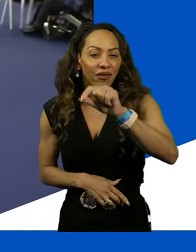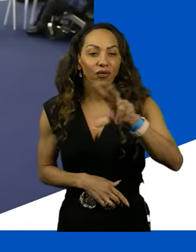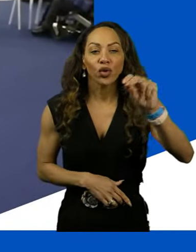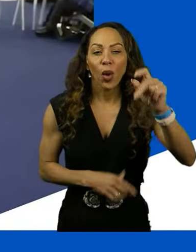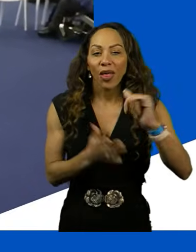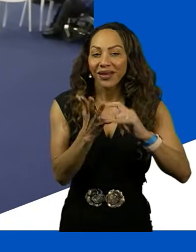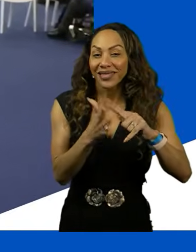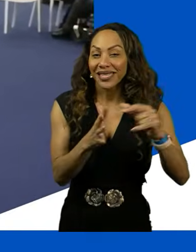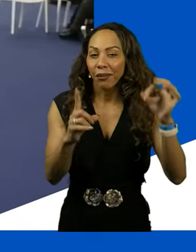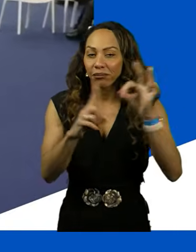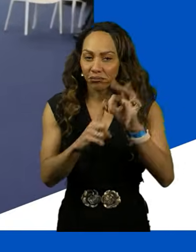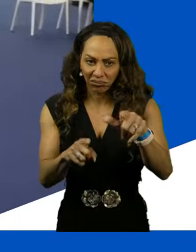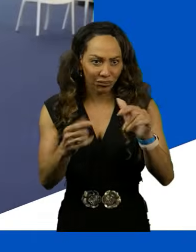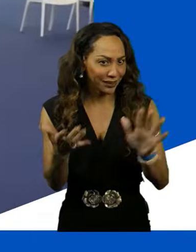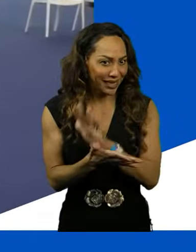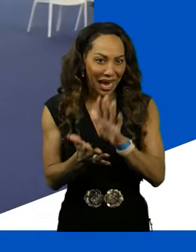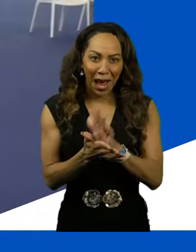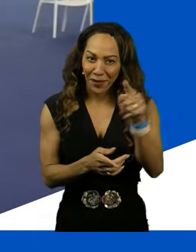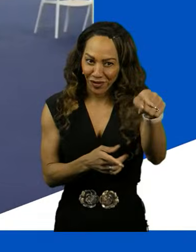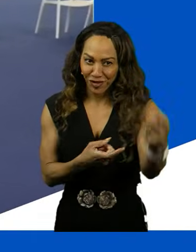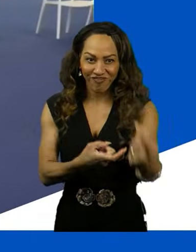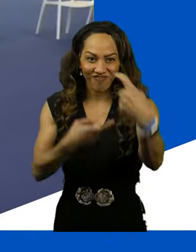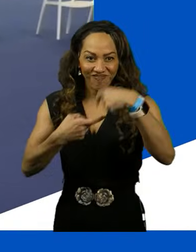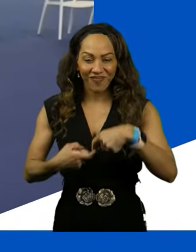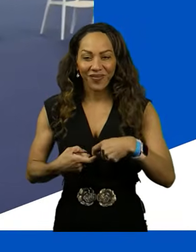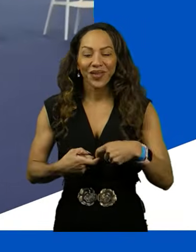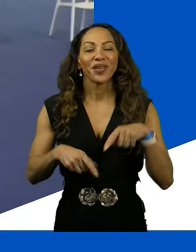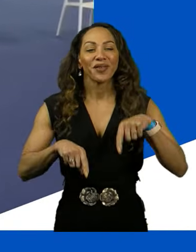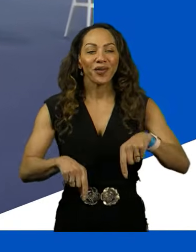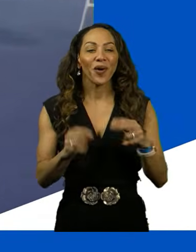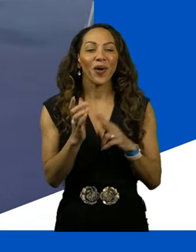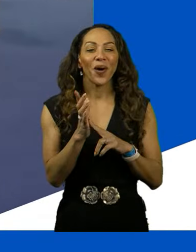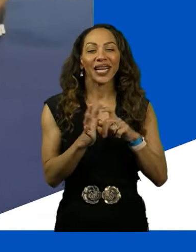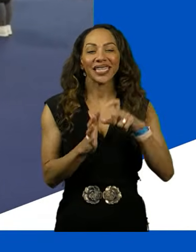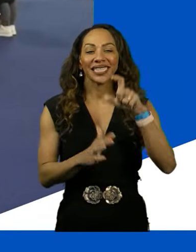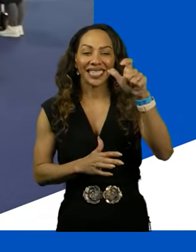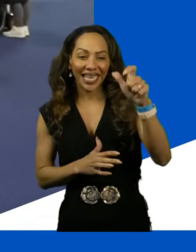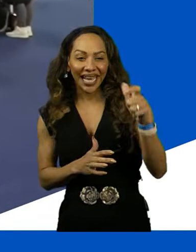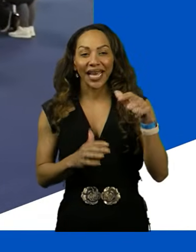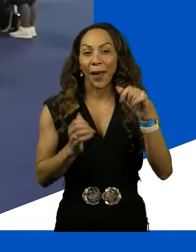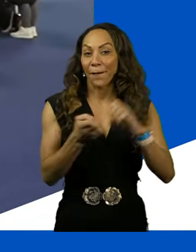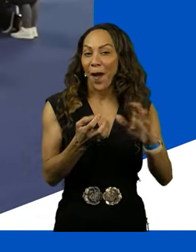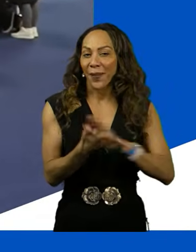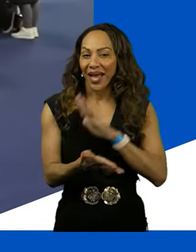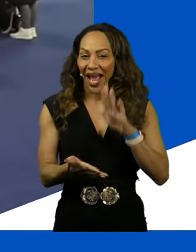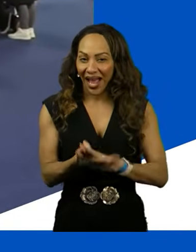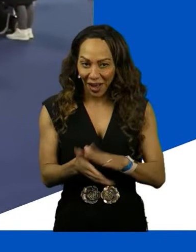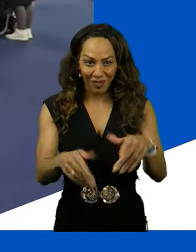more than happy to have you. But from MSL Birmingham 2026, that's a wrap. Farewell.